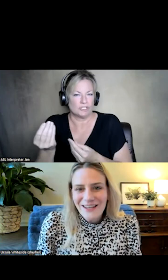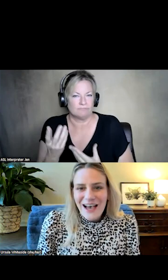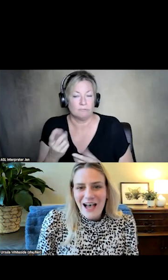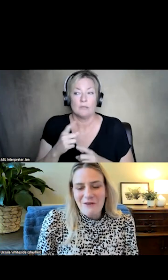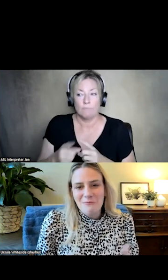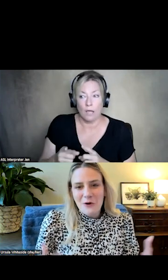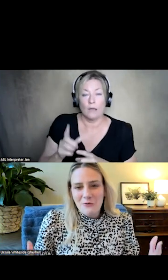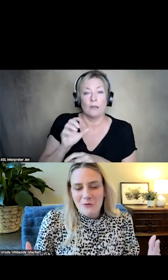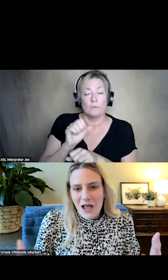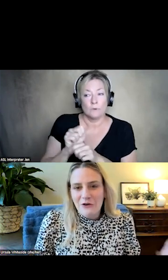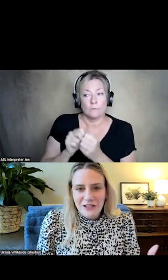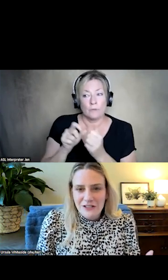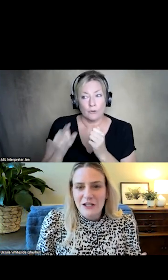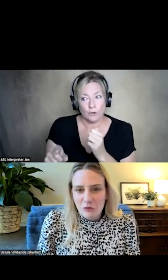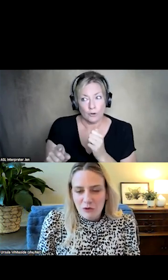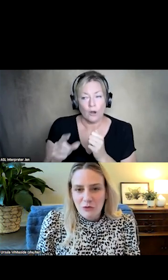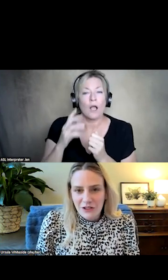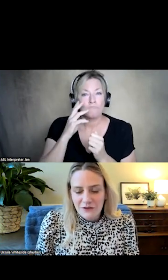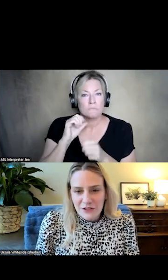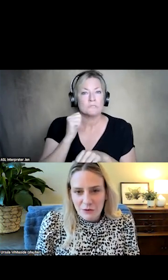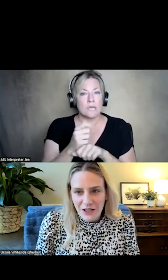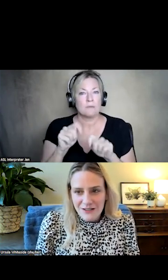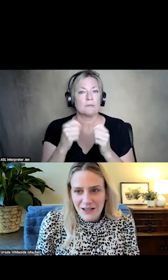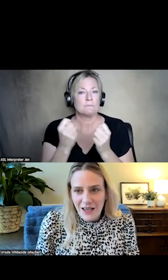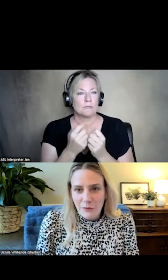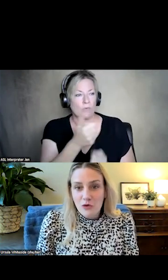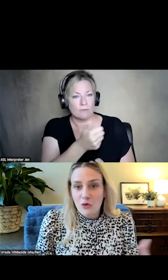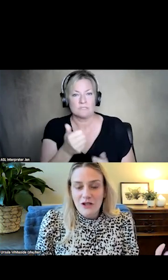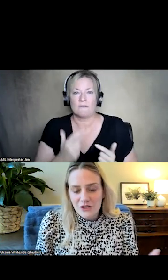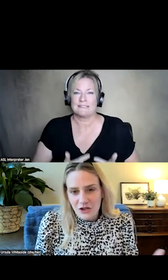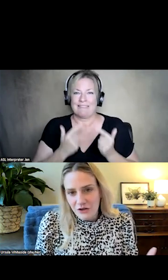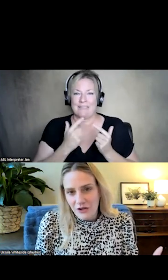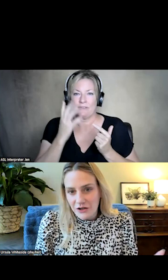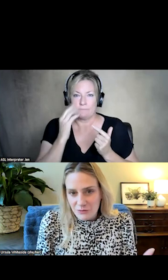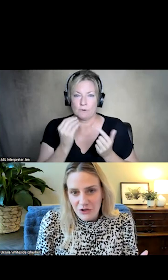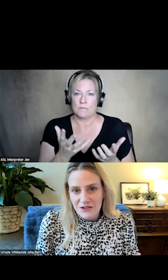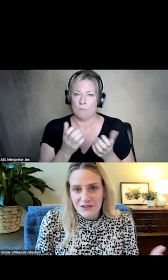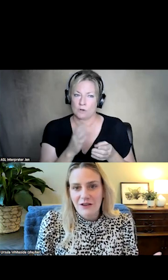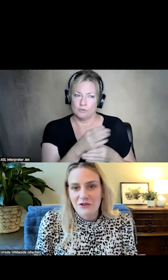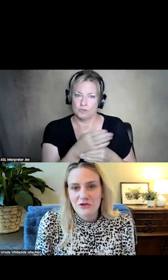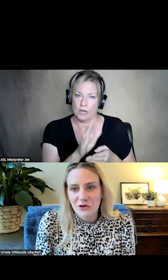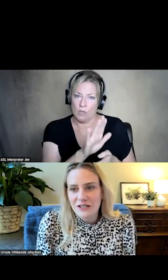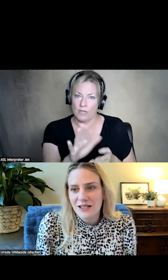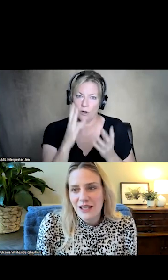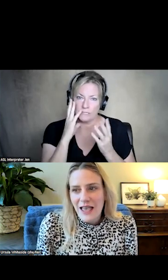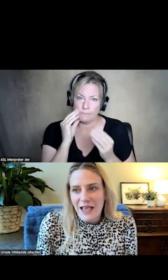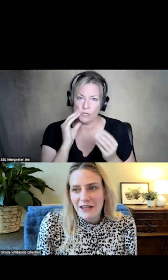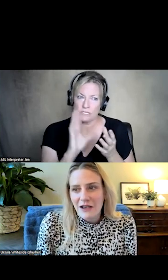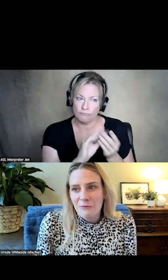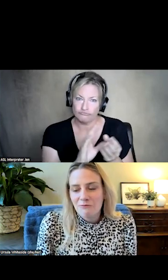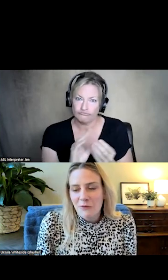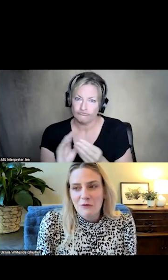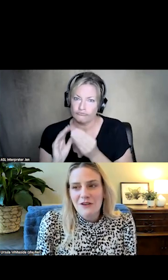her, I created a team of people with lived experience who wanted to share their experiences and tell their stories.